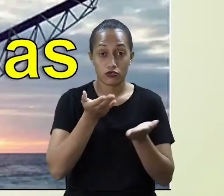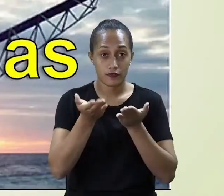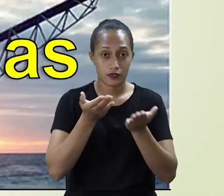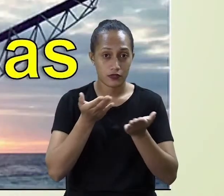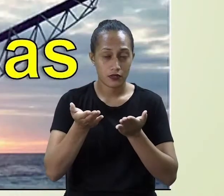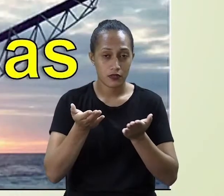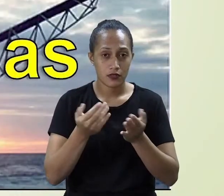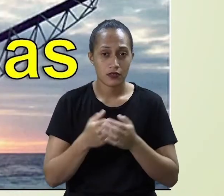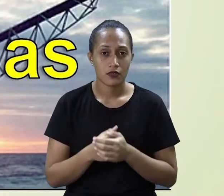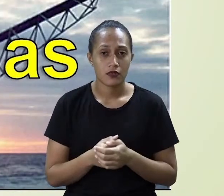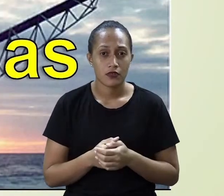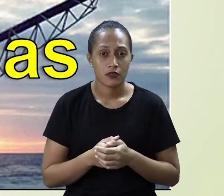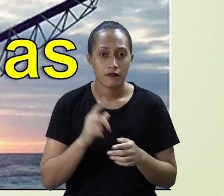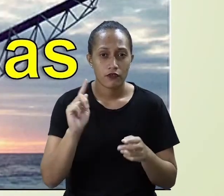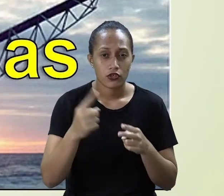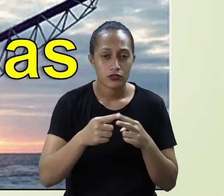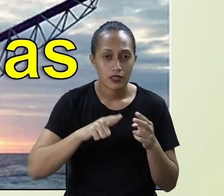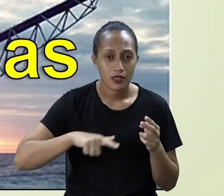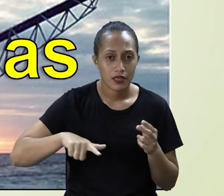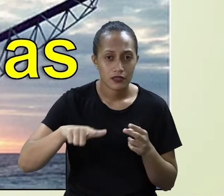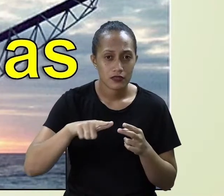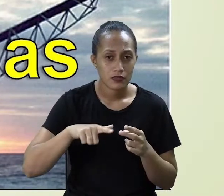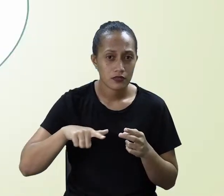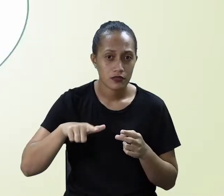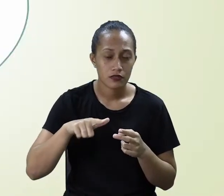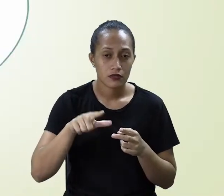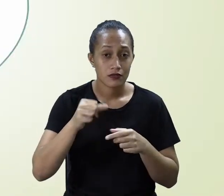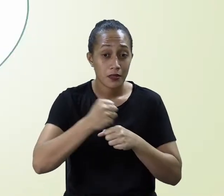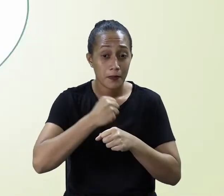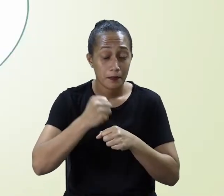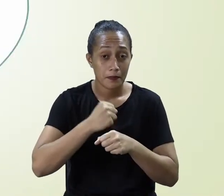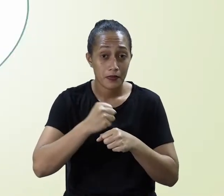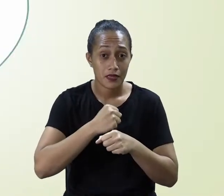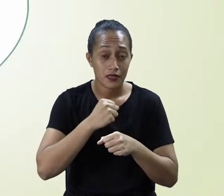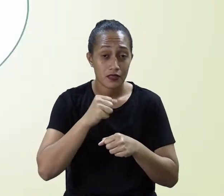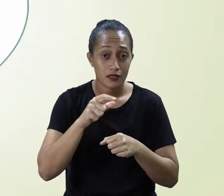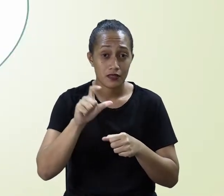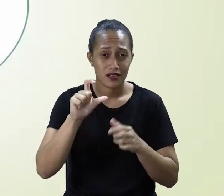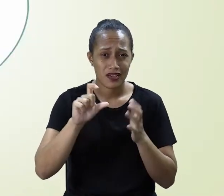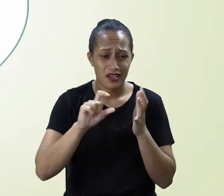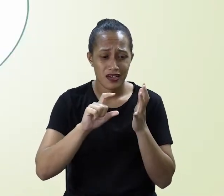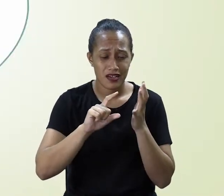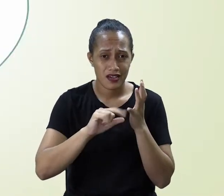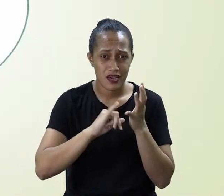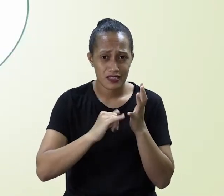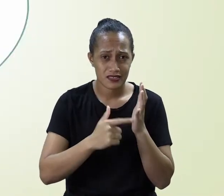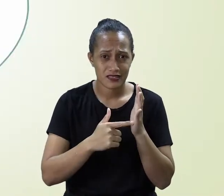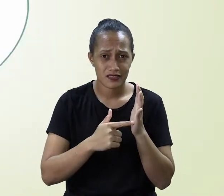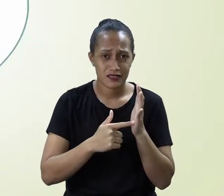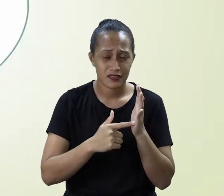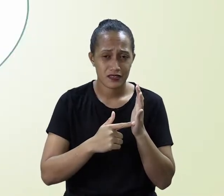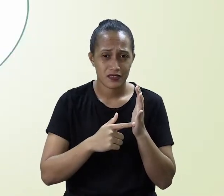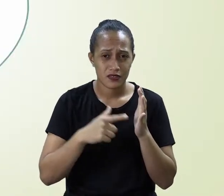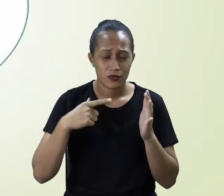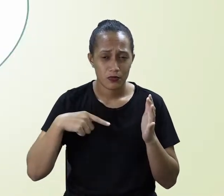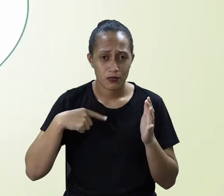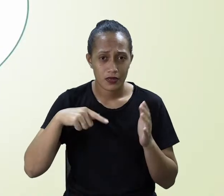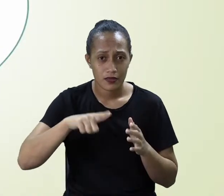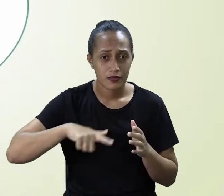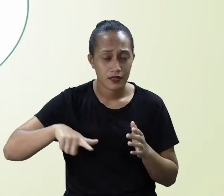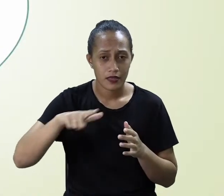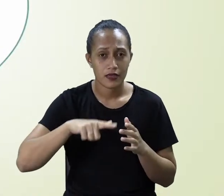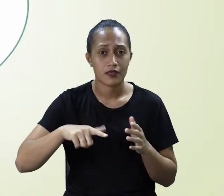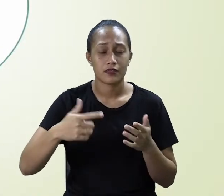goba, natural gas, coal, and forest. So land resources are the raw materials in the